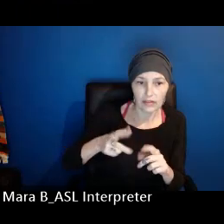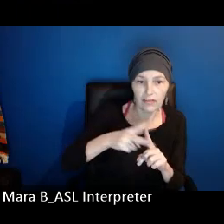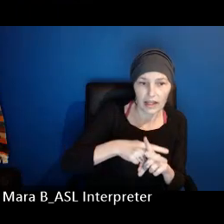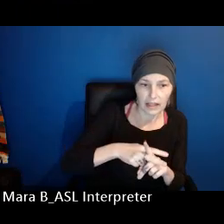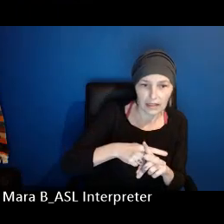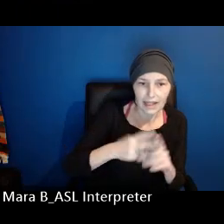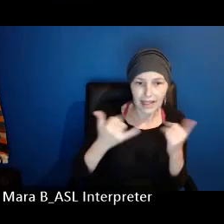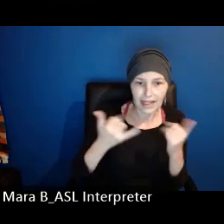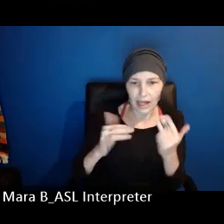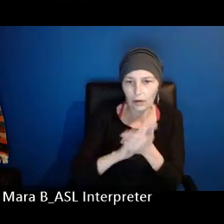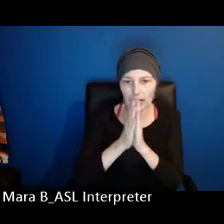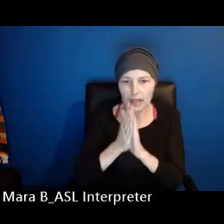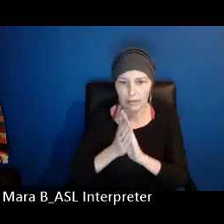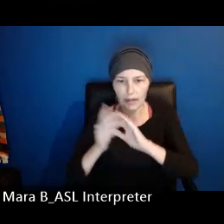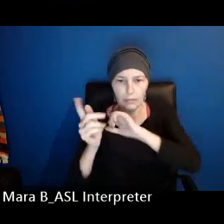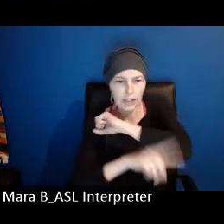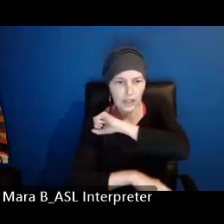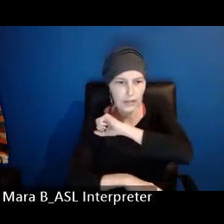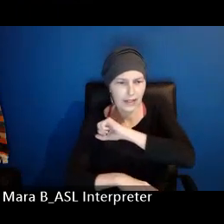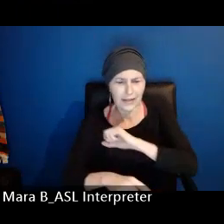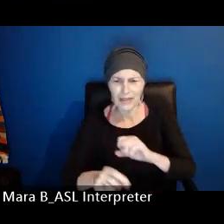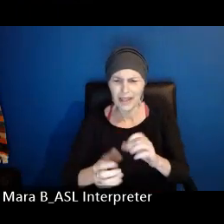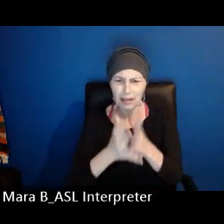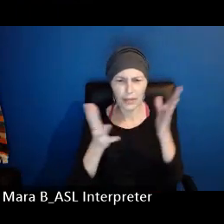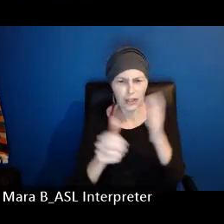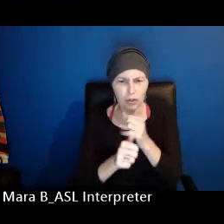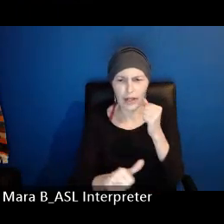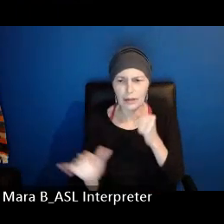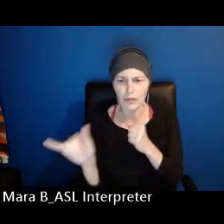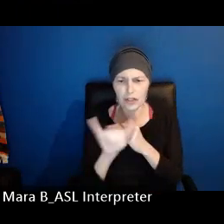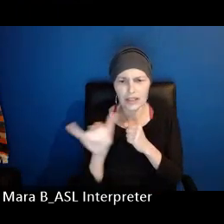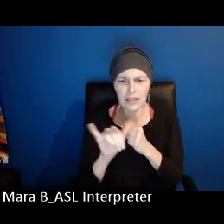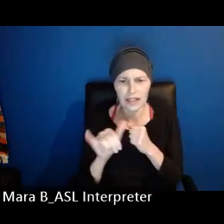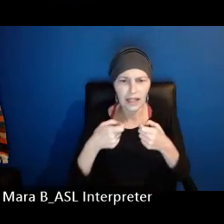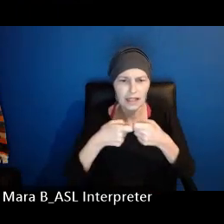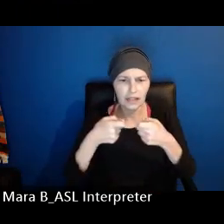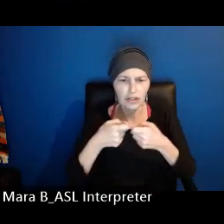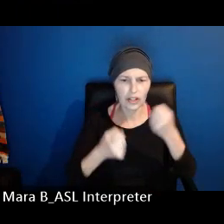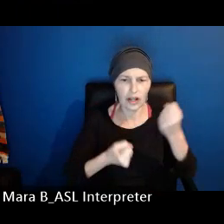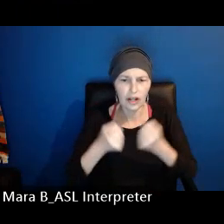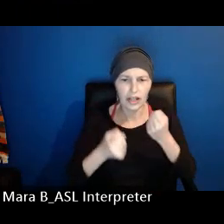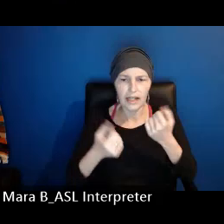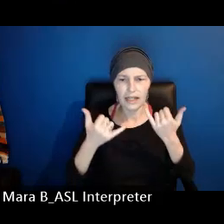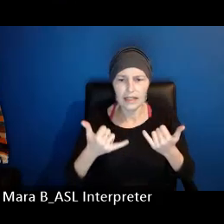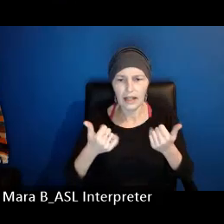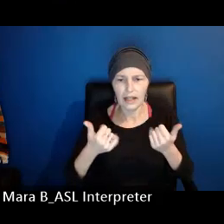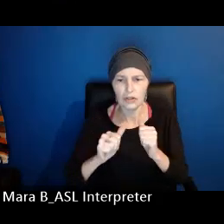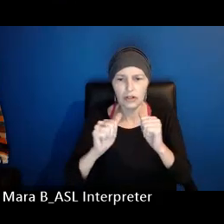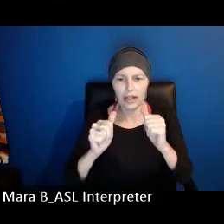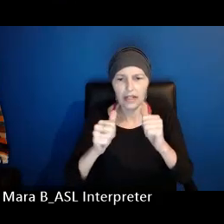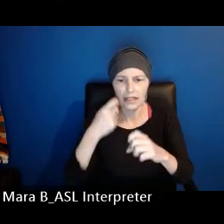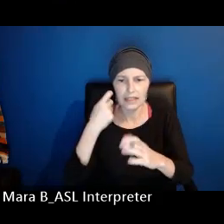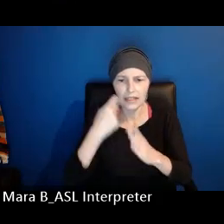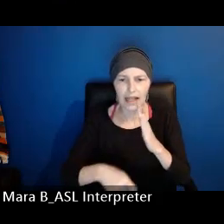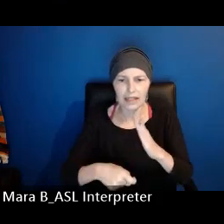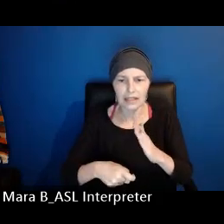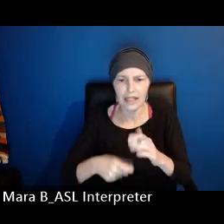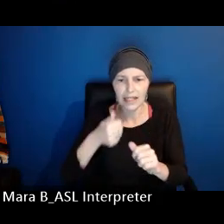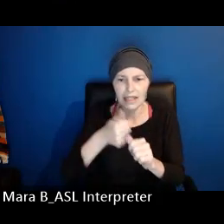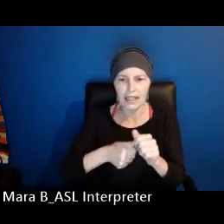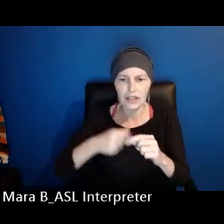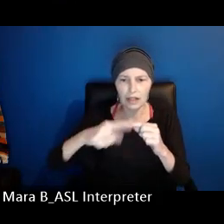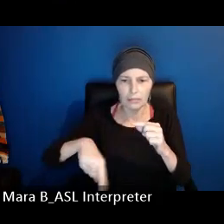punished. This is a bunch of crap. Just like you have a electric car and they're trying to tax those people per mile, because now it's